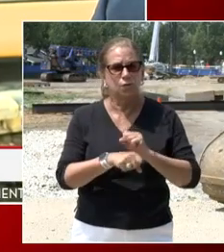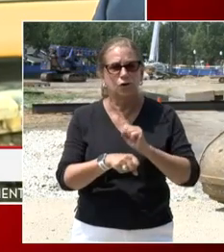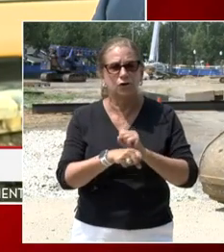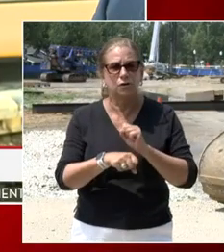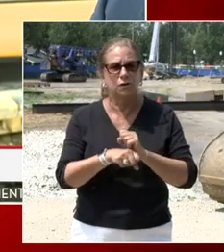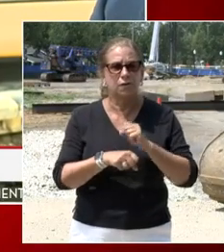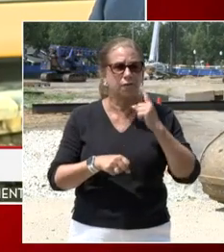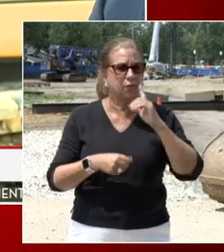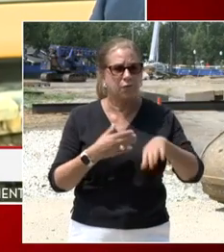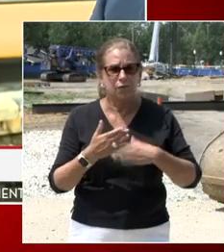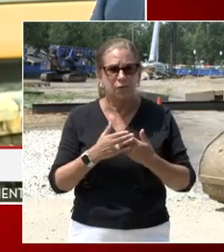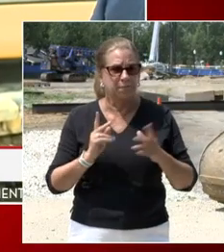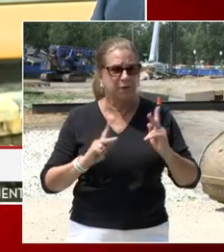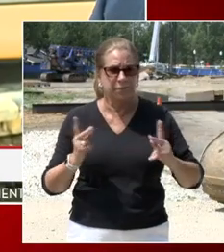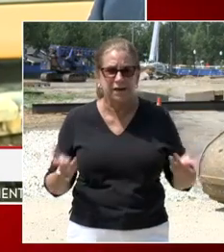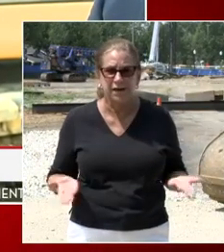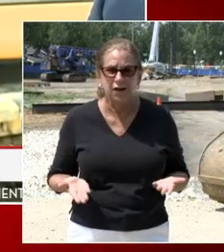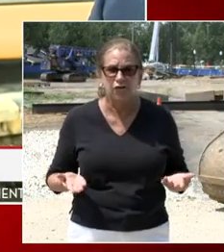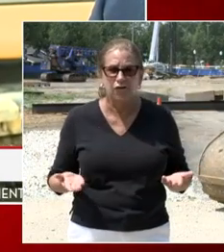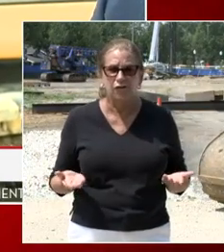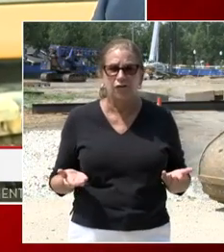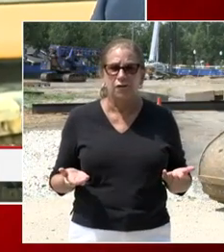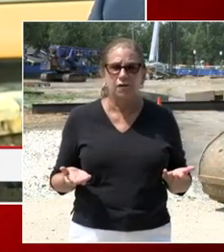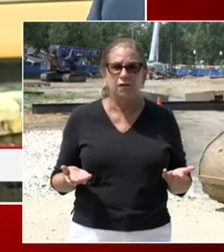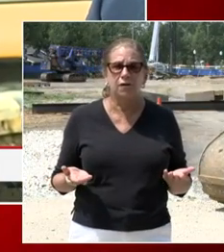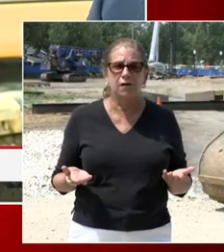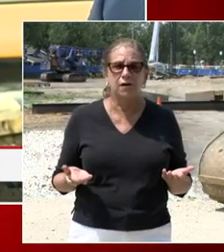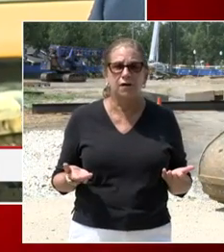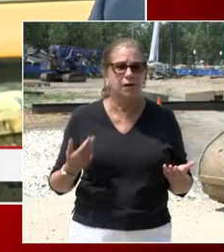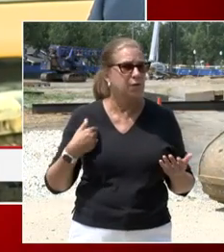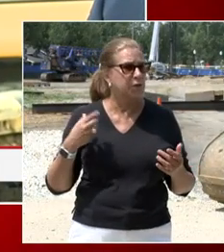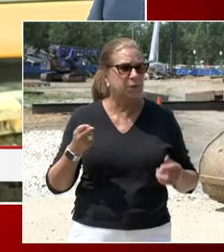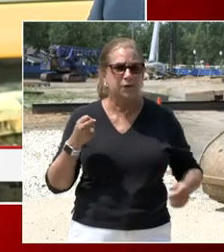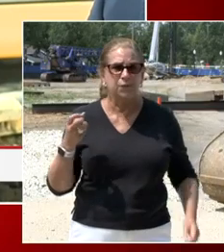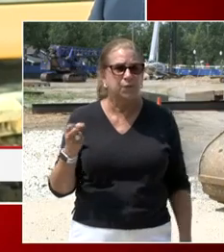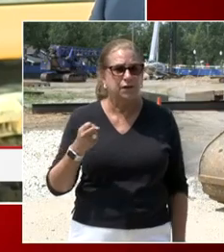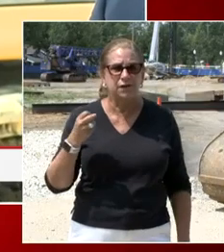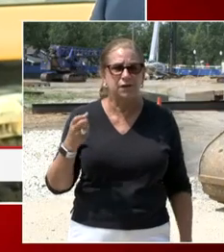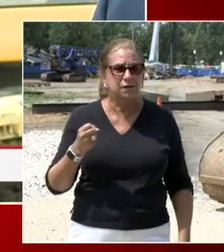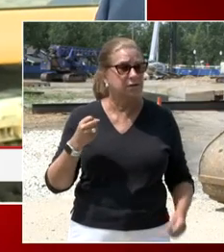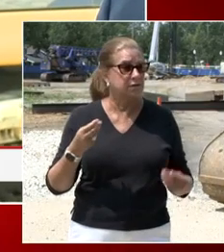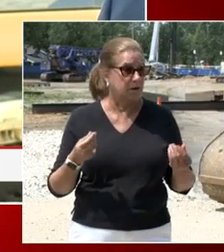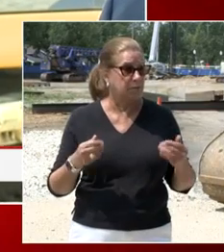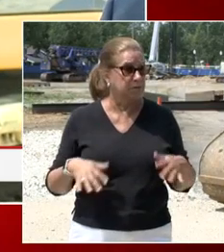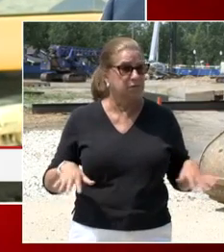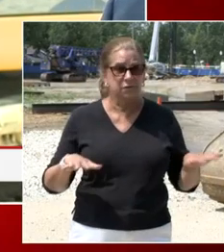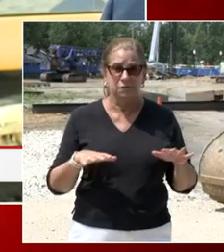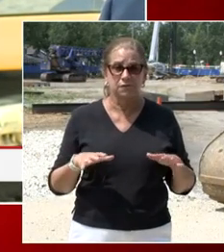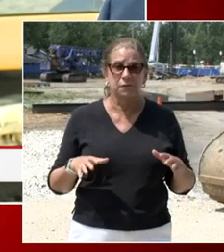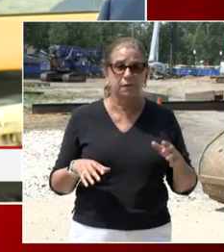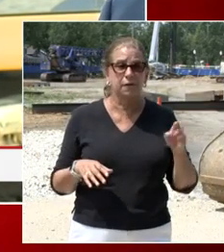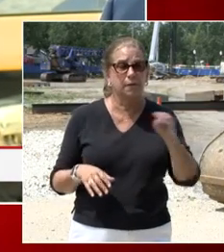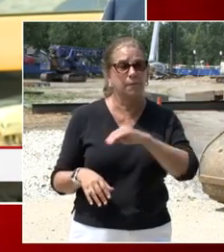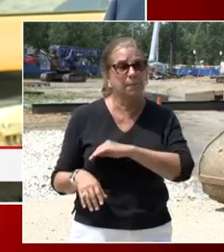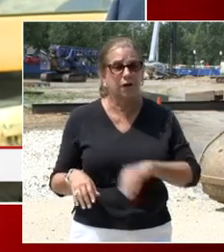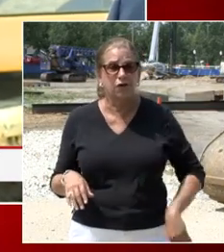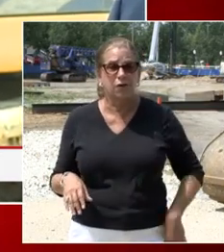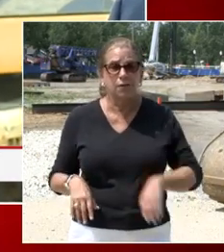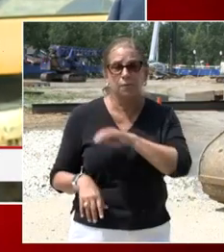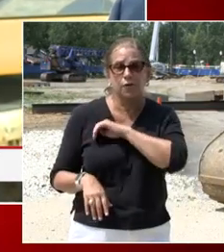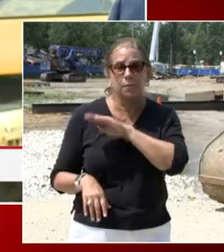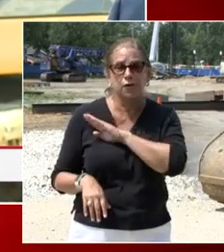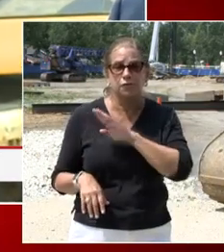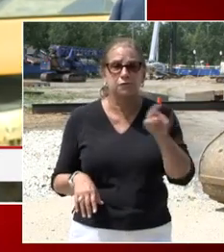We're able to keep winning on this campus. So Mayor Bowser talked about it. The first element that was added to the campus was